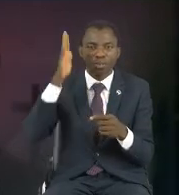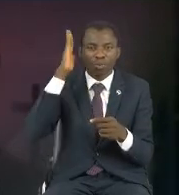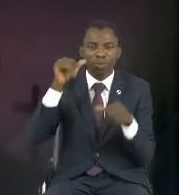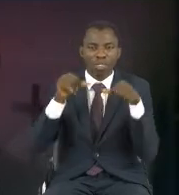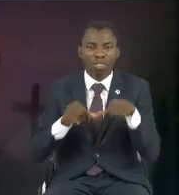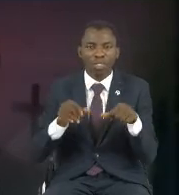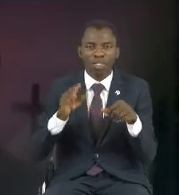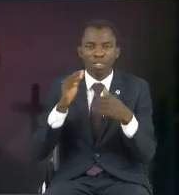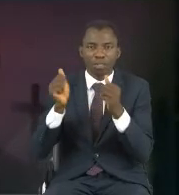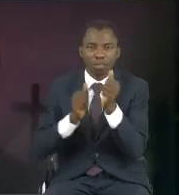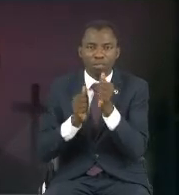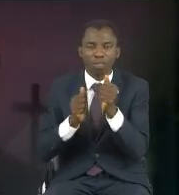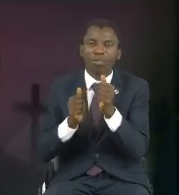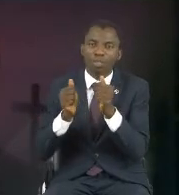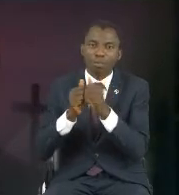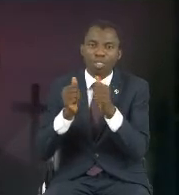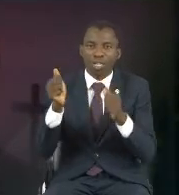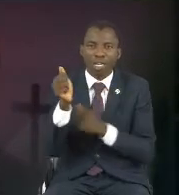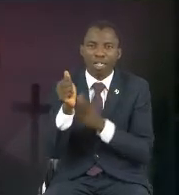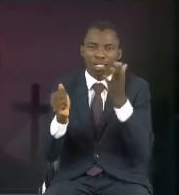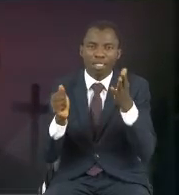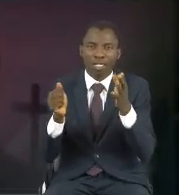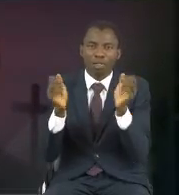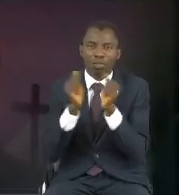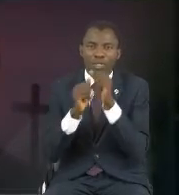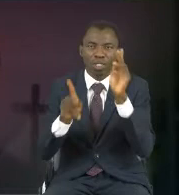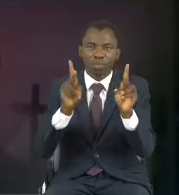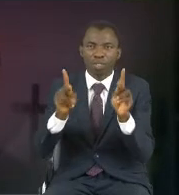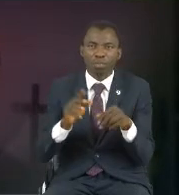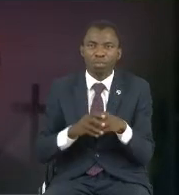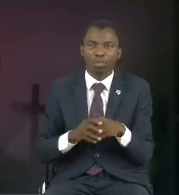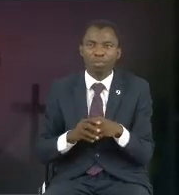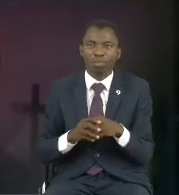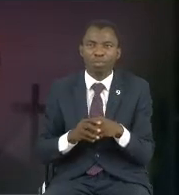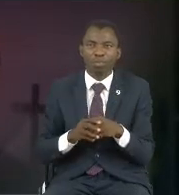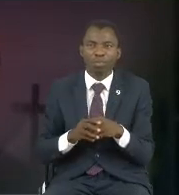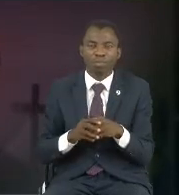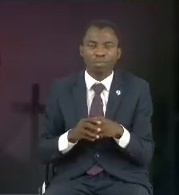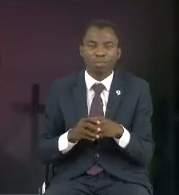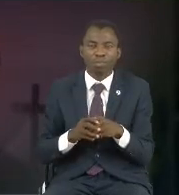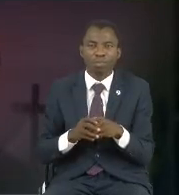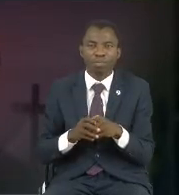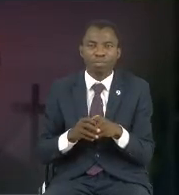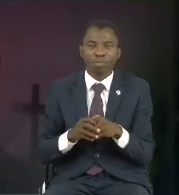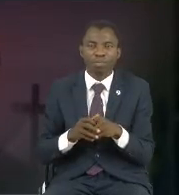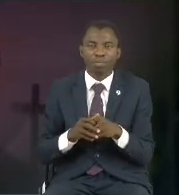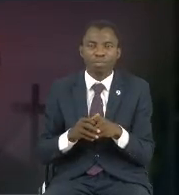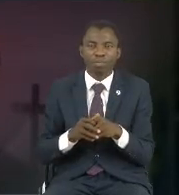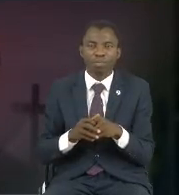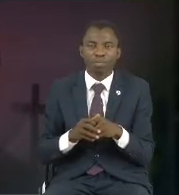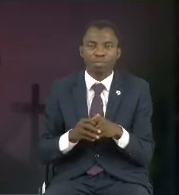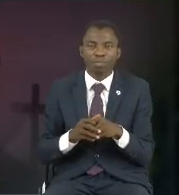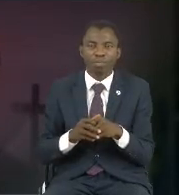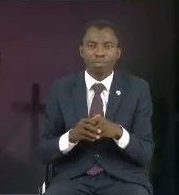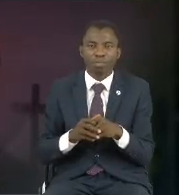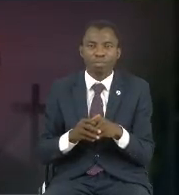the Lord is going to visit them tonight. And you are going to help us to bring them out for